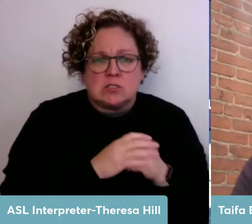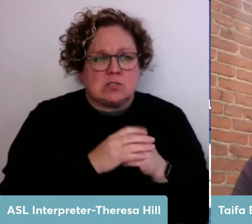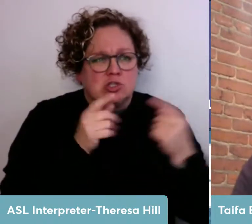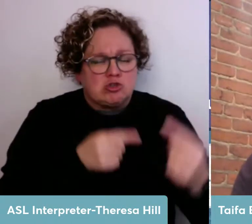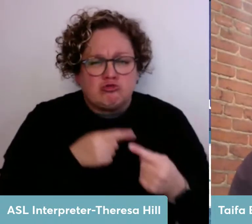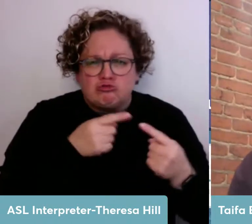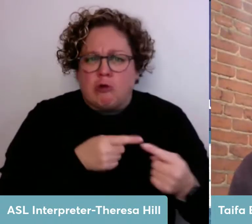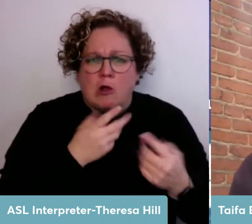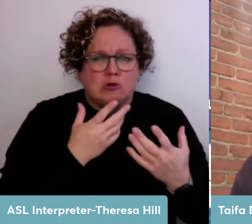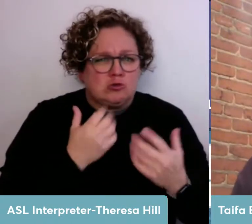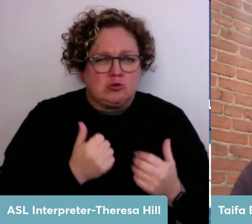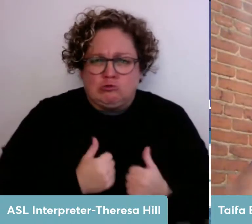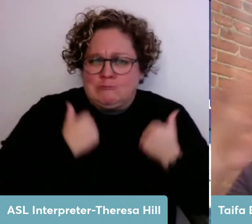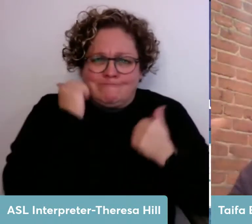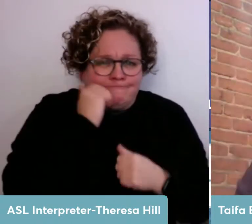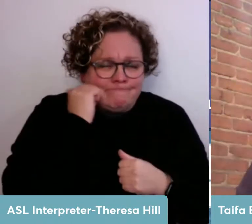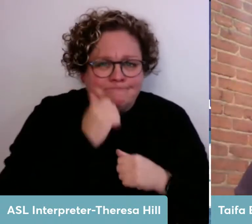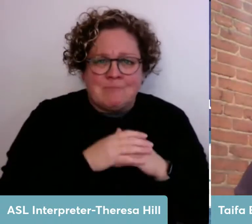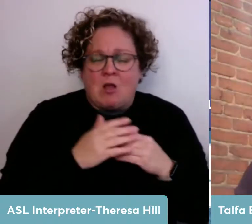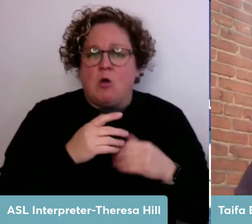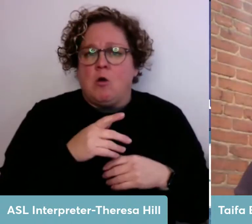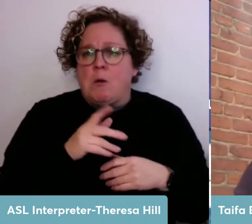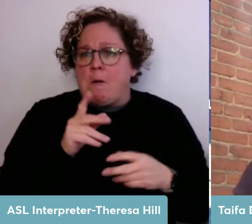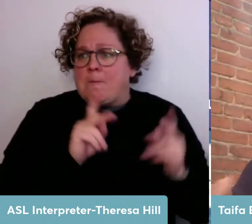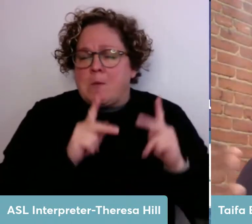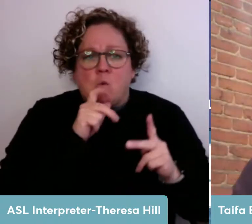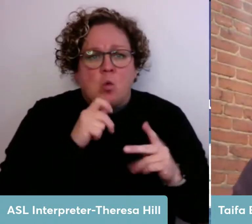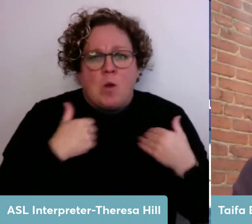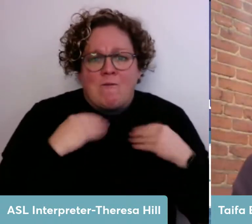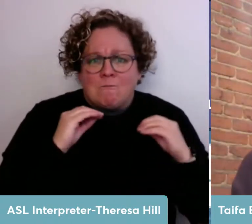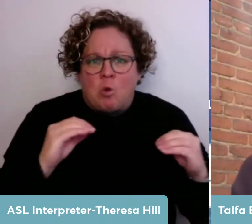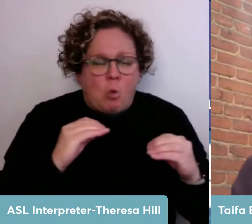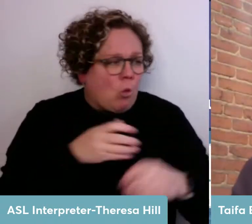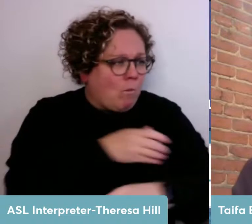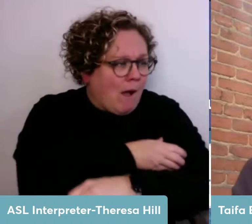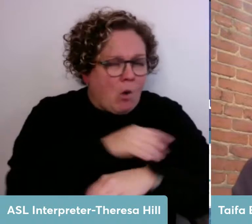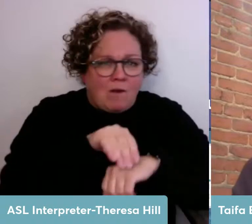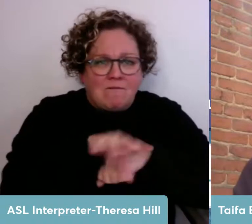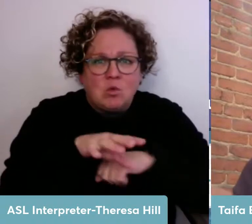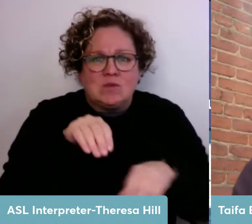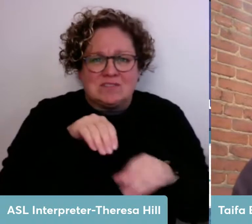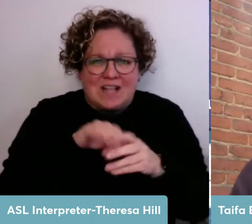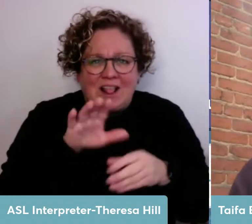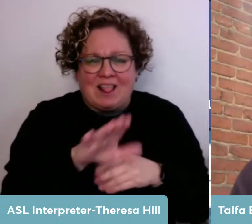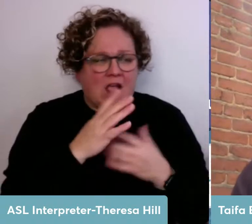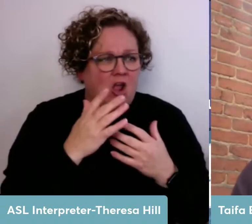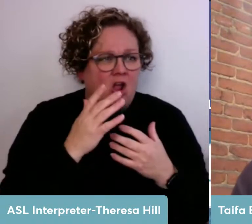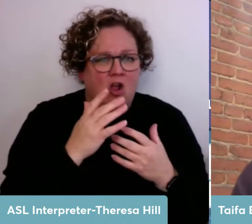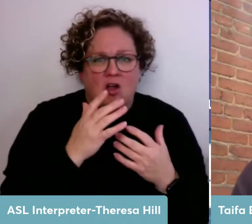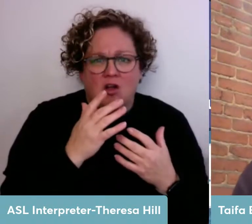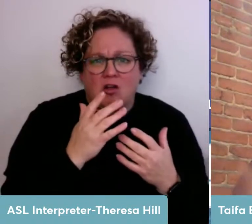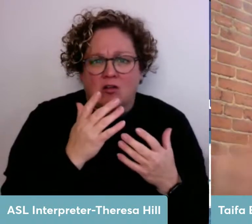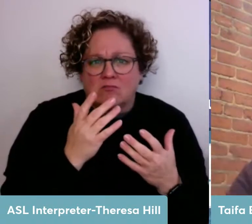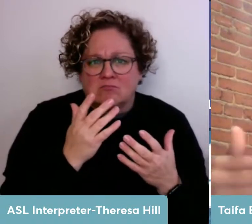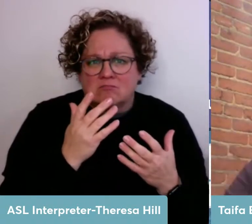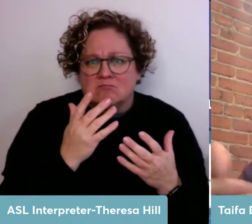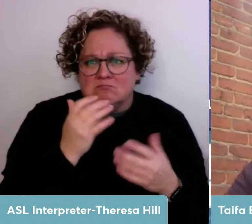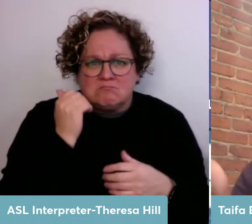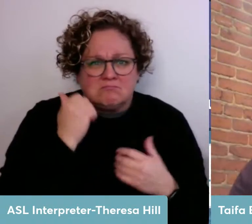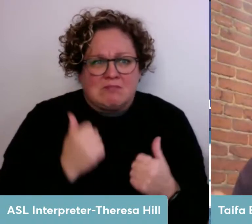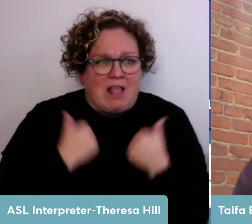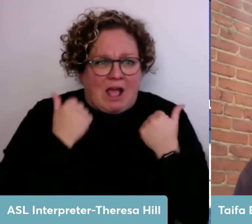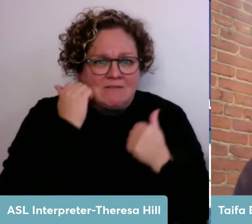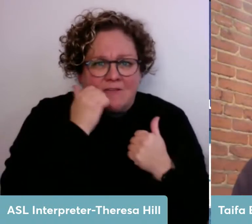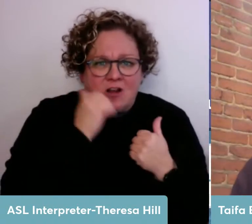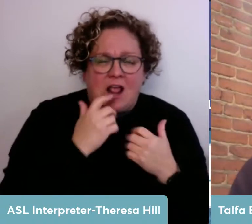the power and influence in the economic forces that affect their lives each and every day. And to